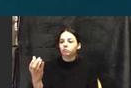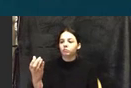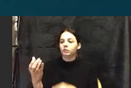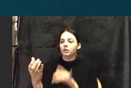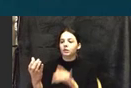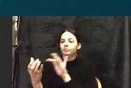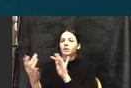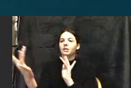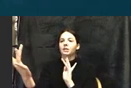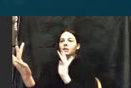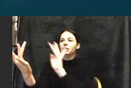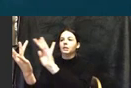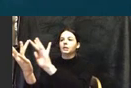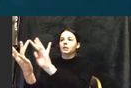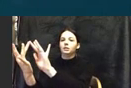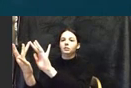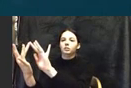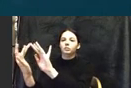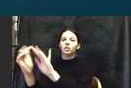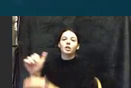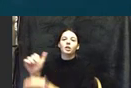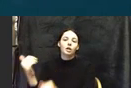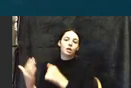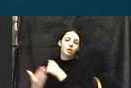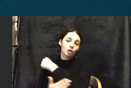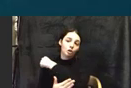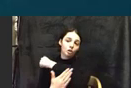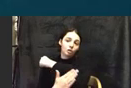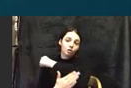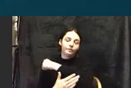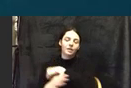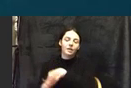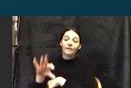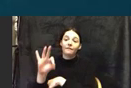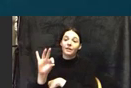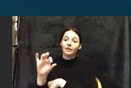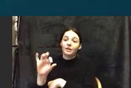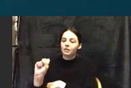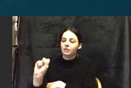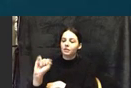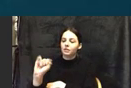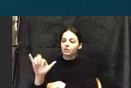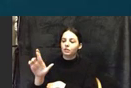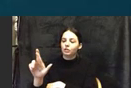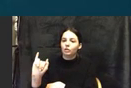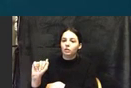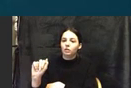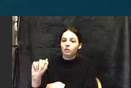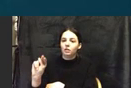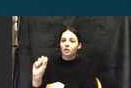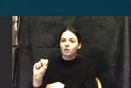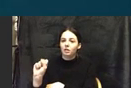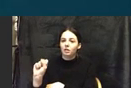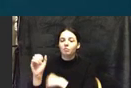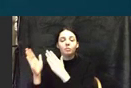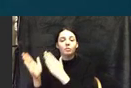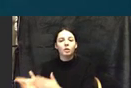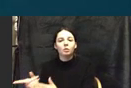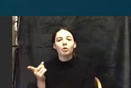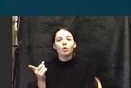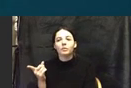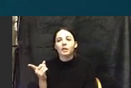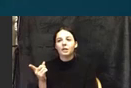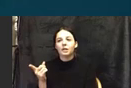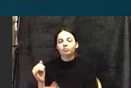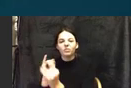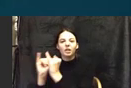I was able to find Syrians inside of Syria who I could talk to through WhatsApp. I had worked